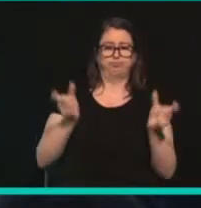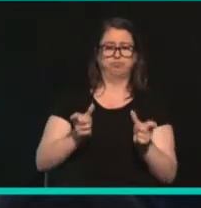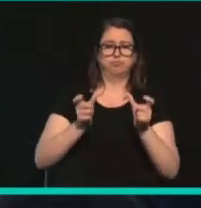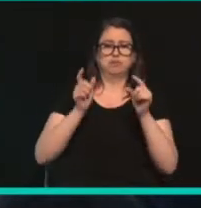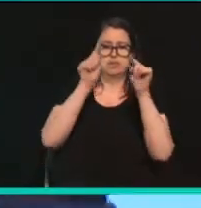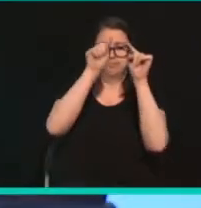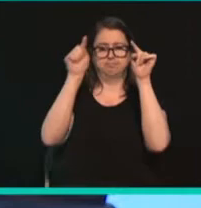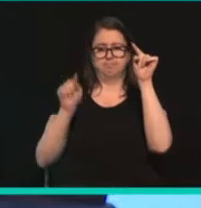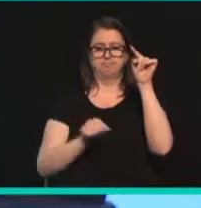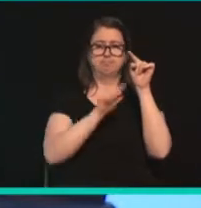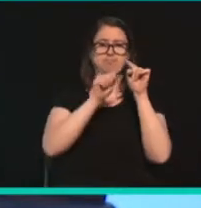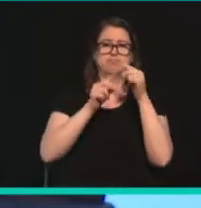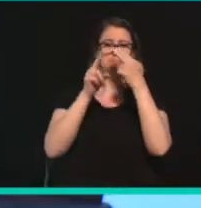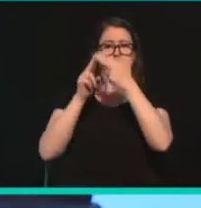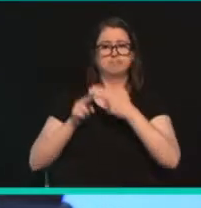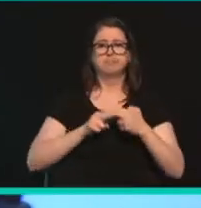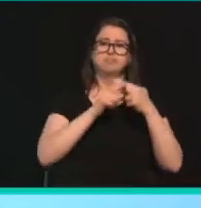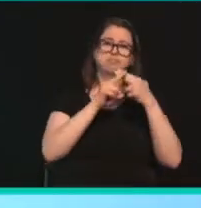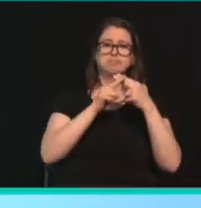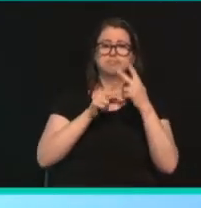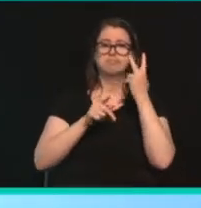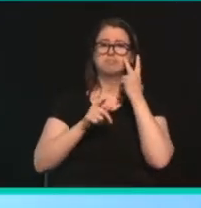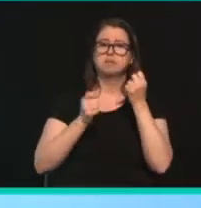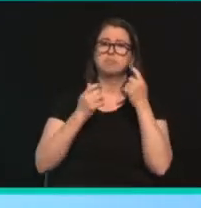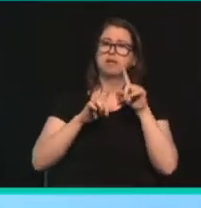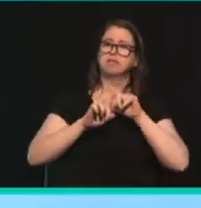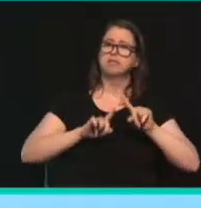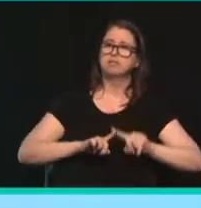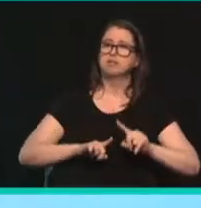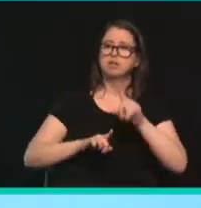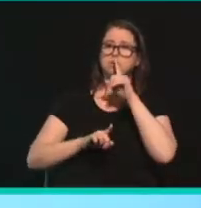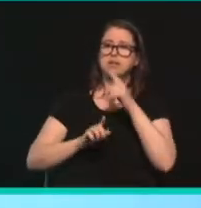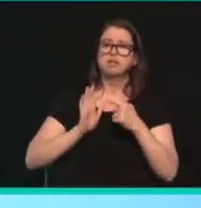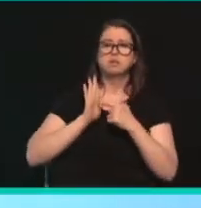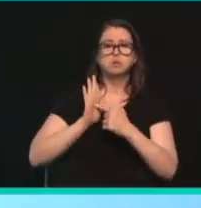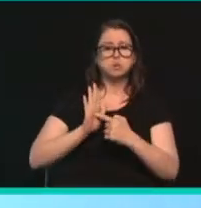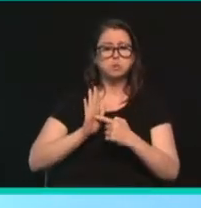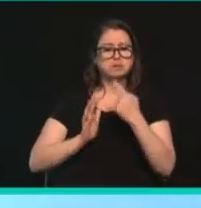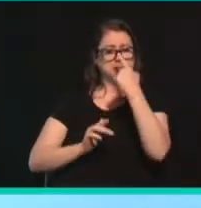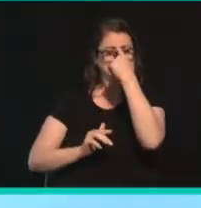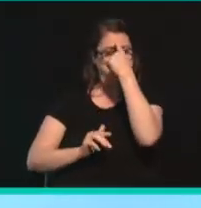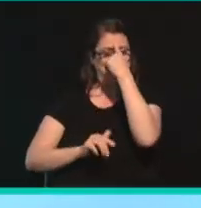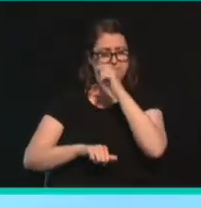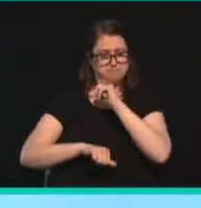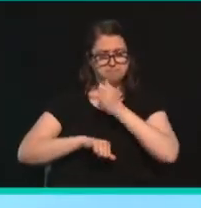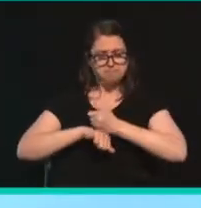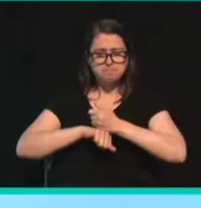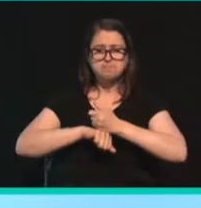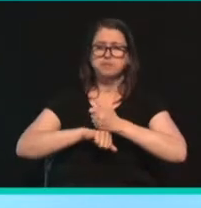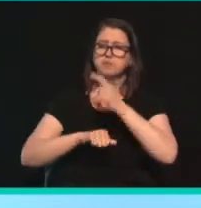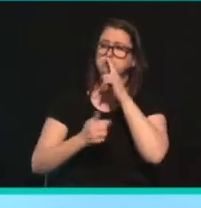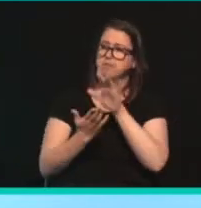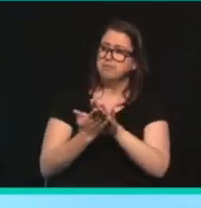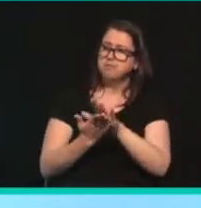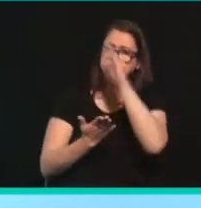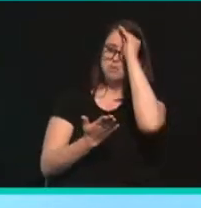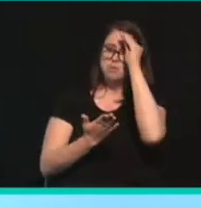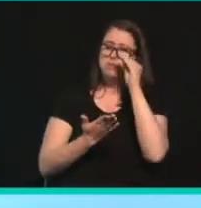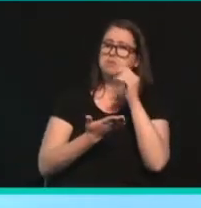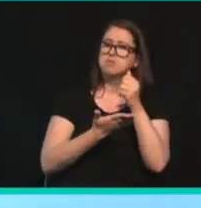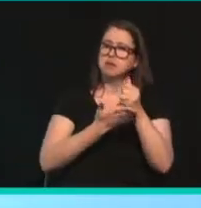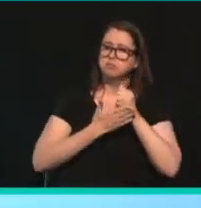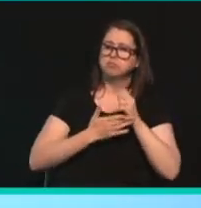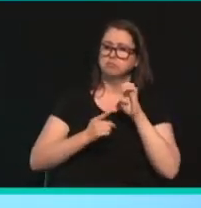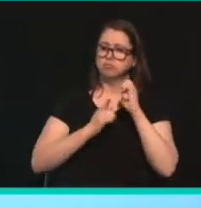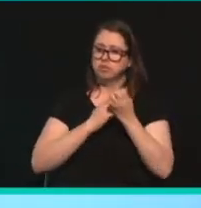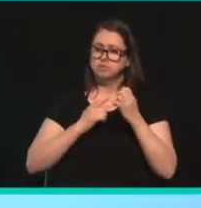intellectually engaged, which is about the cognitive. This is about having a mindset of learning, and environmentally attuned,